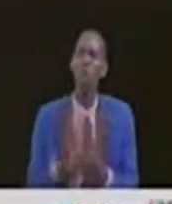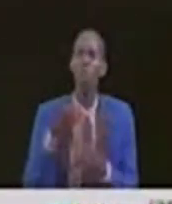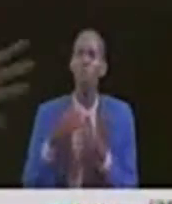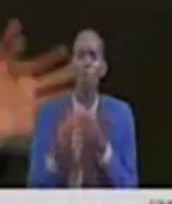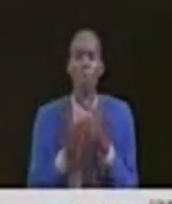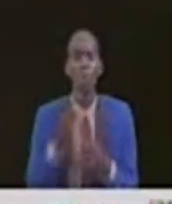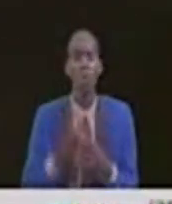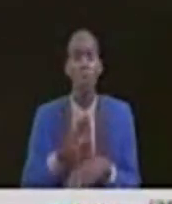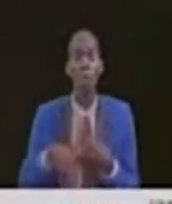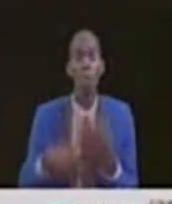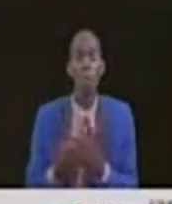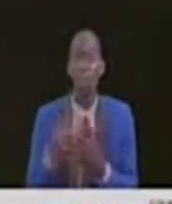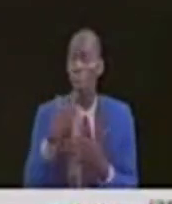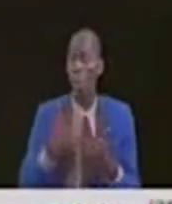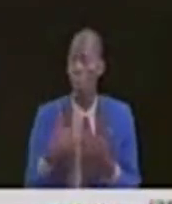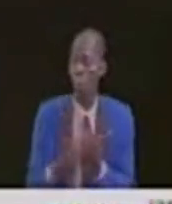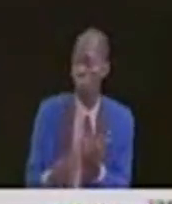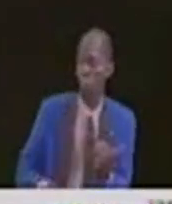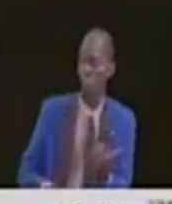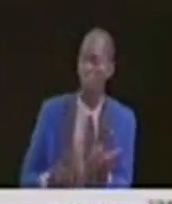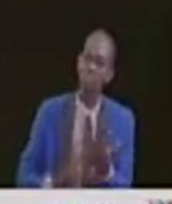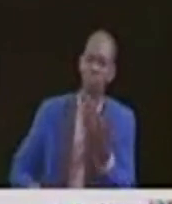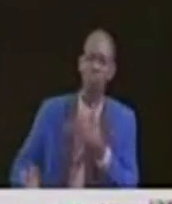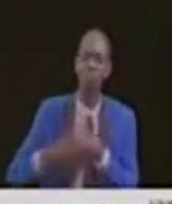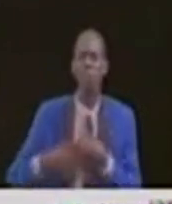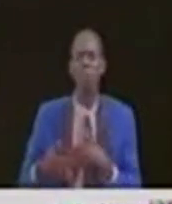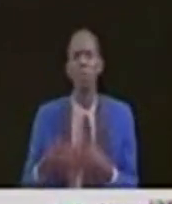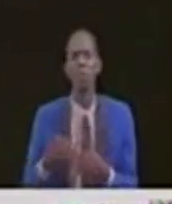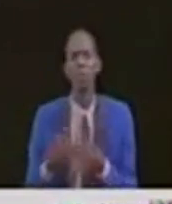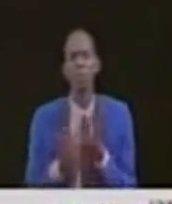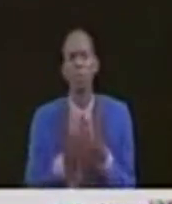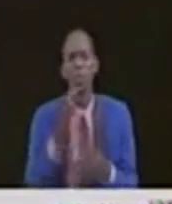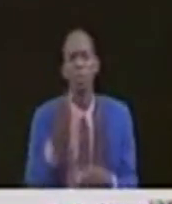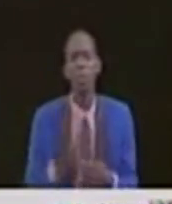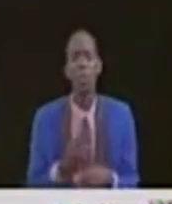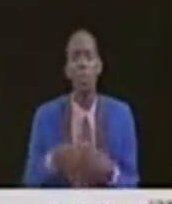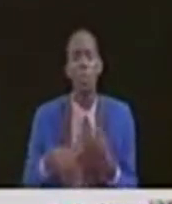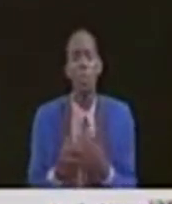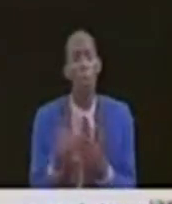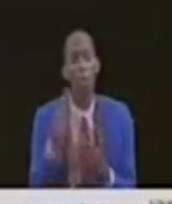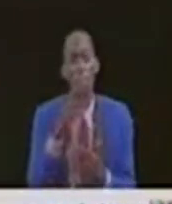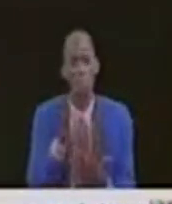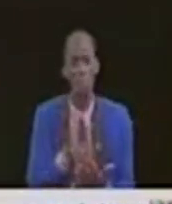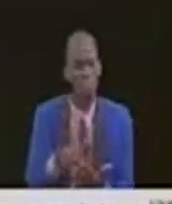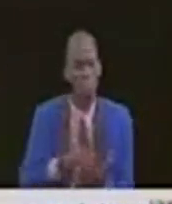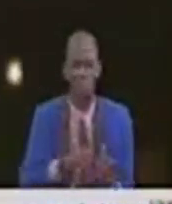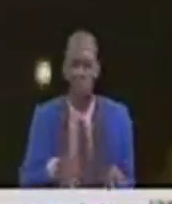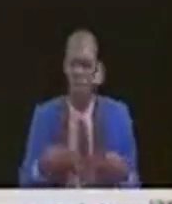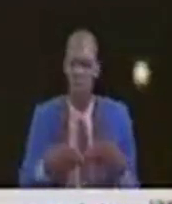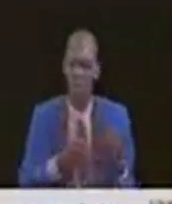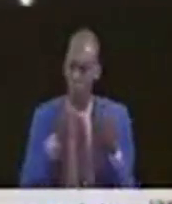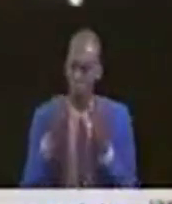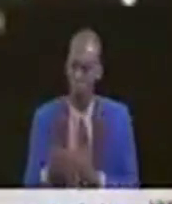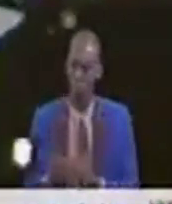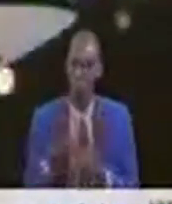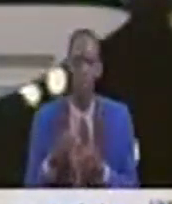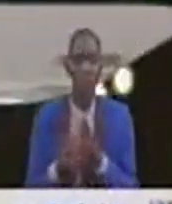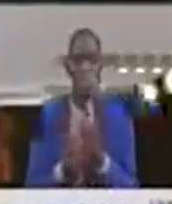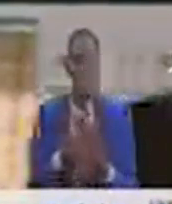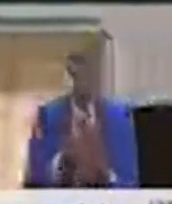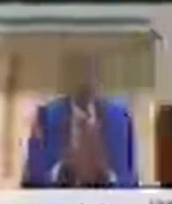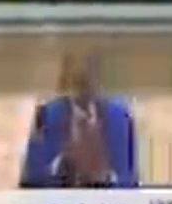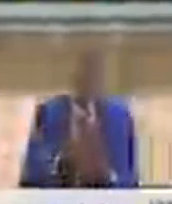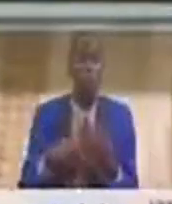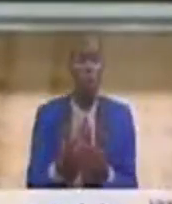are backsliding, restore them. Those who are weak, strengthen them. And those who are at